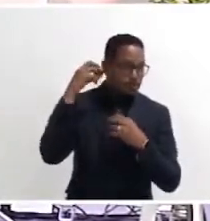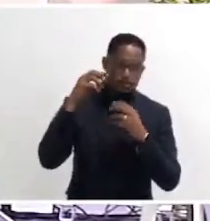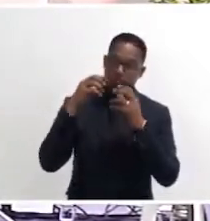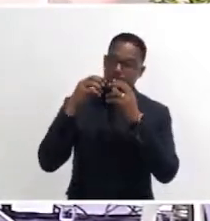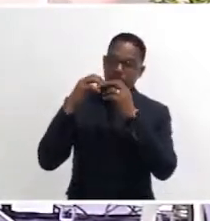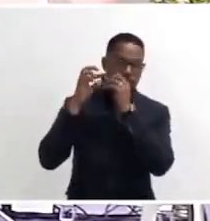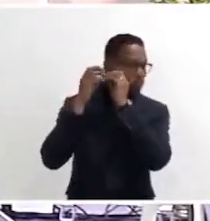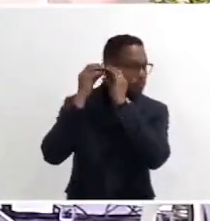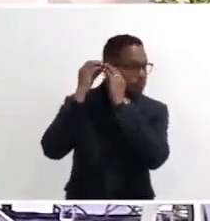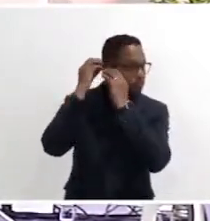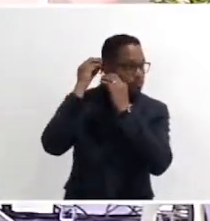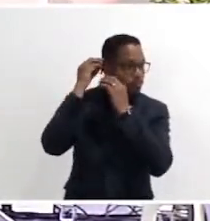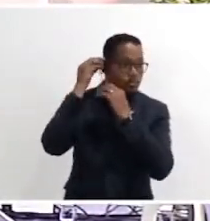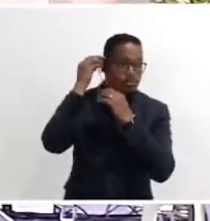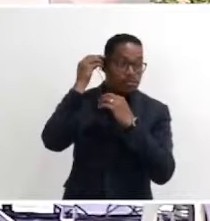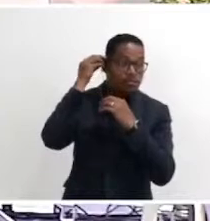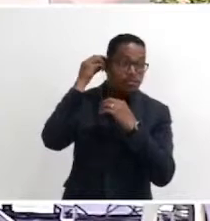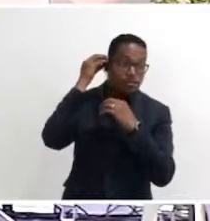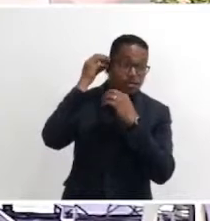Gracias.